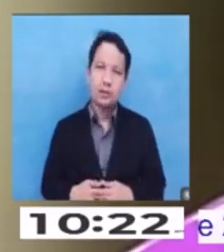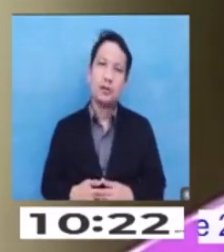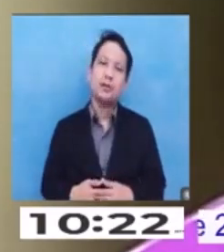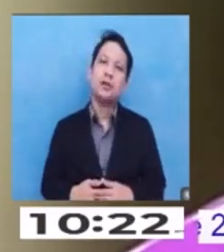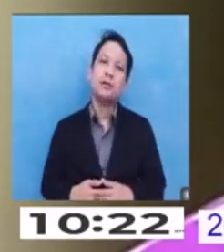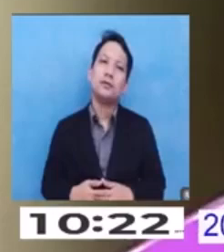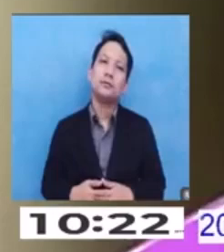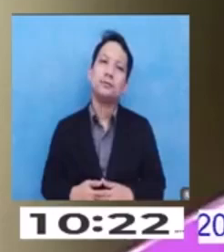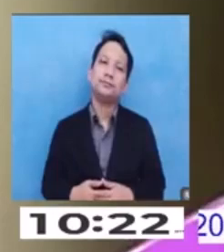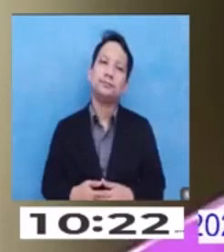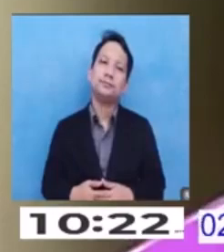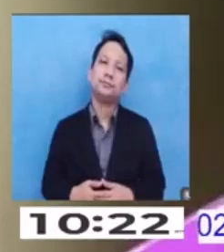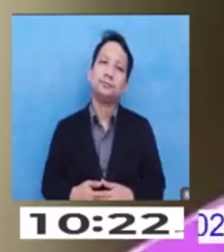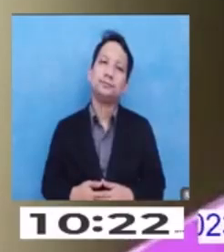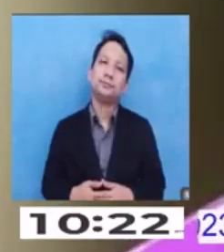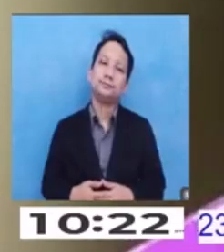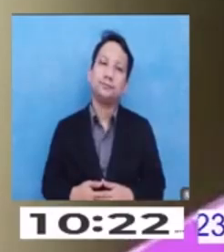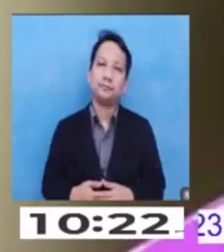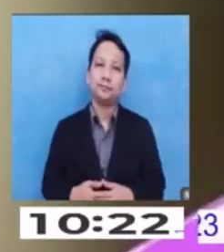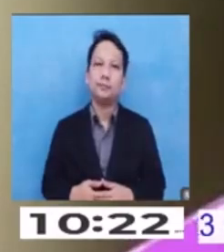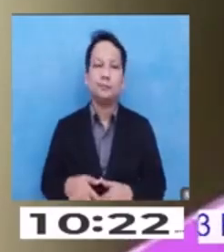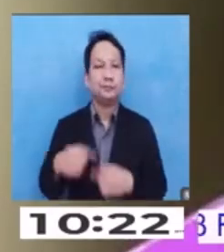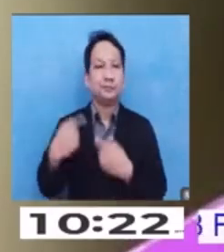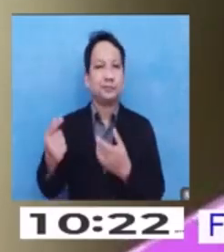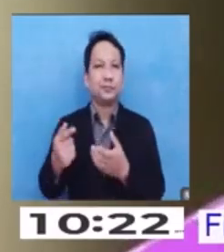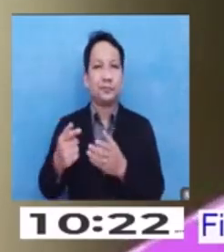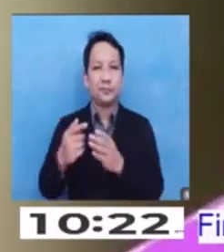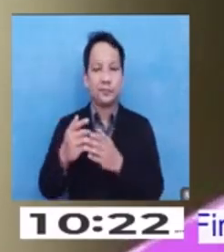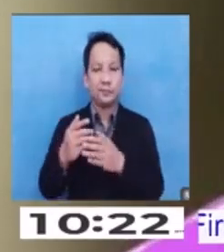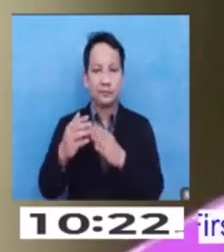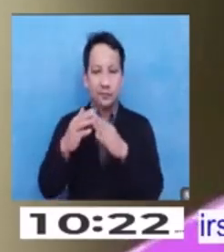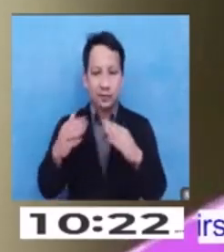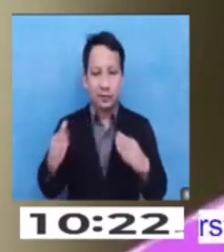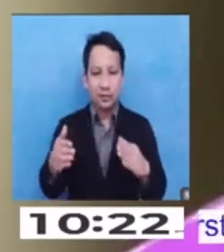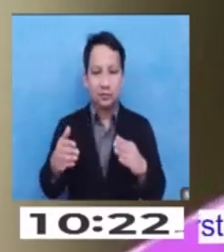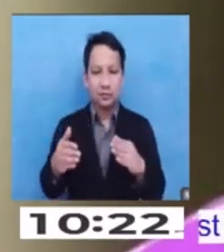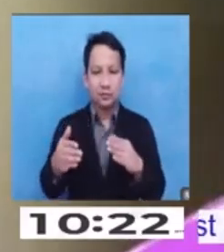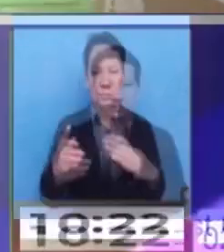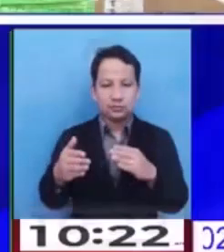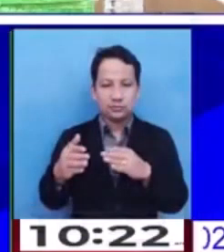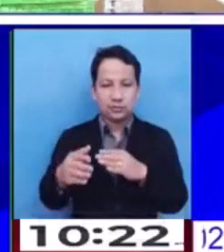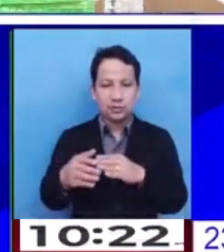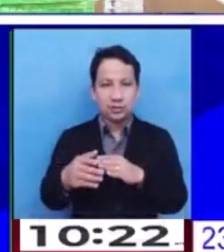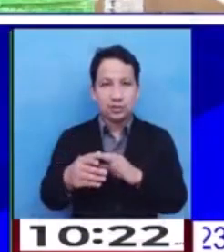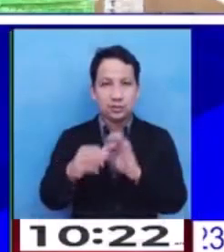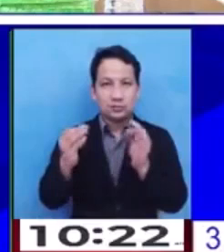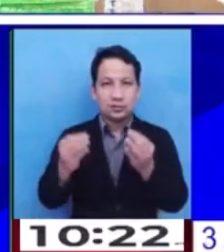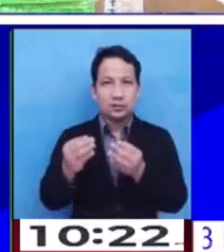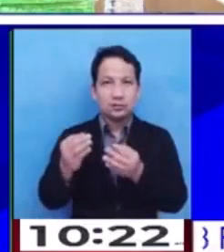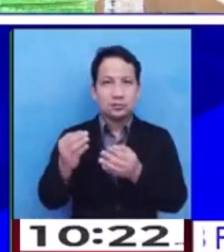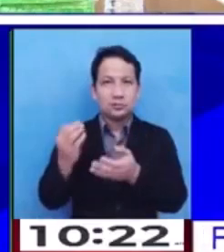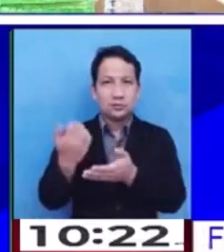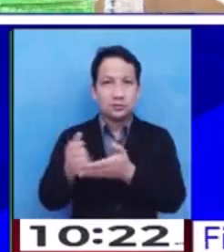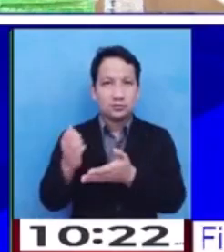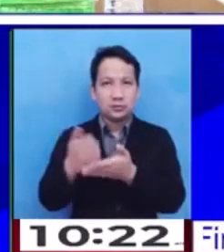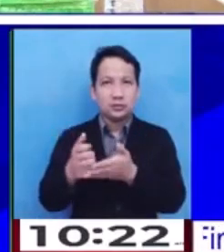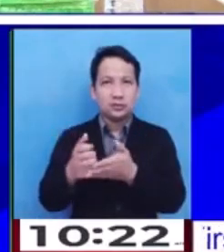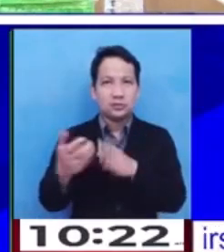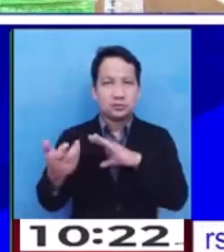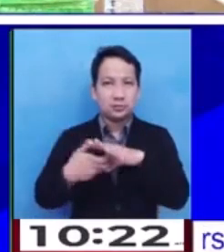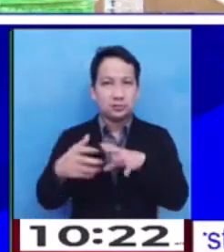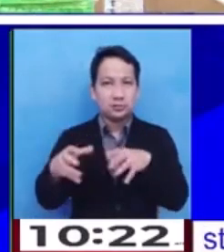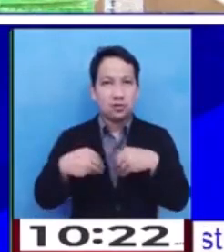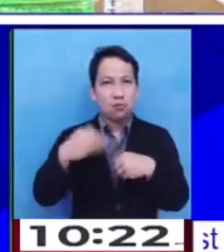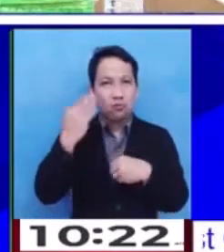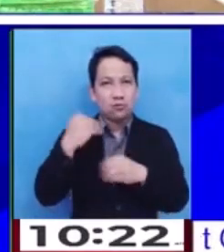in previous quarters, we've seen consumers, household consumption remained robust despite the high inflation,